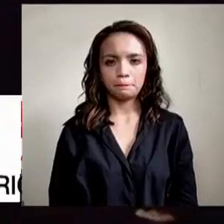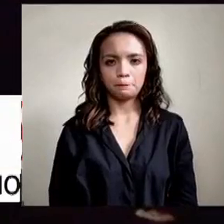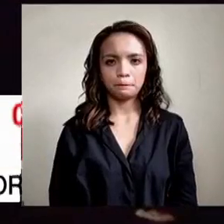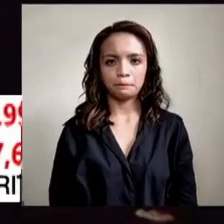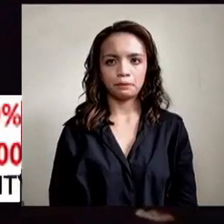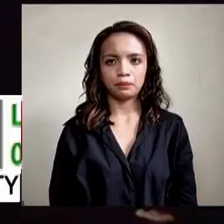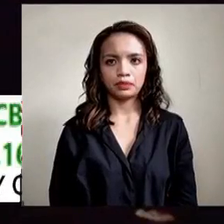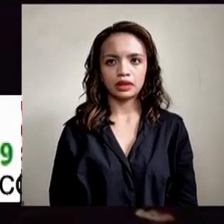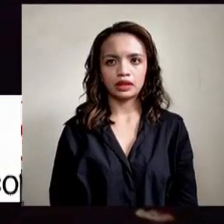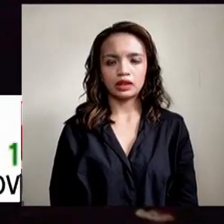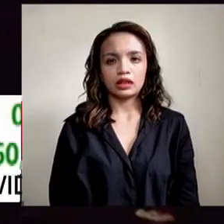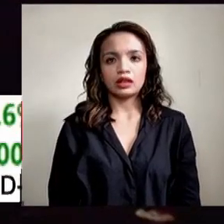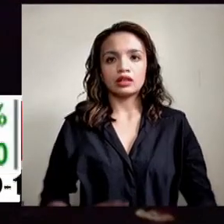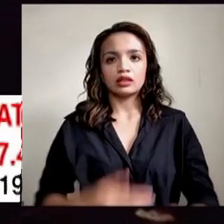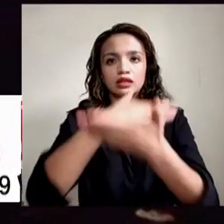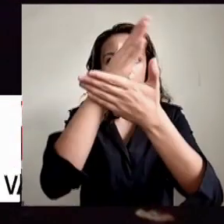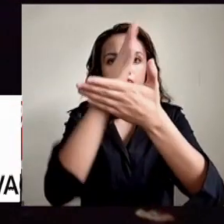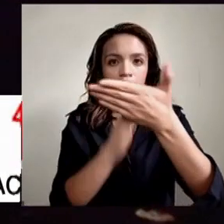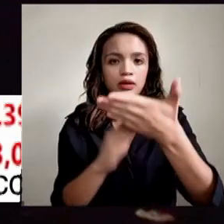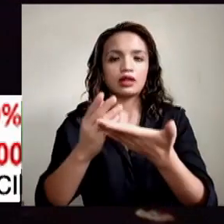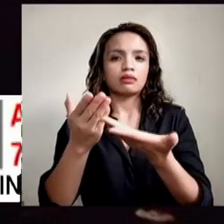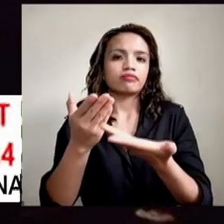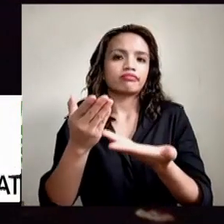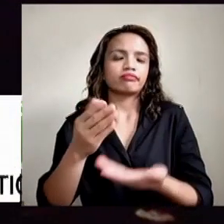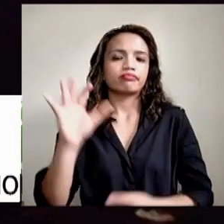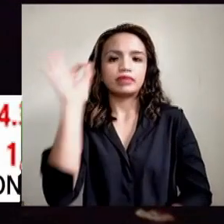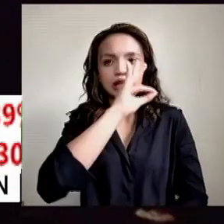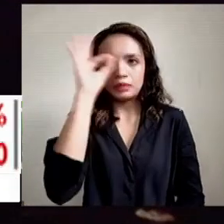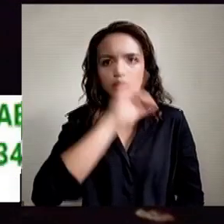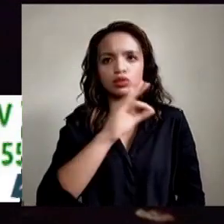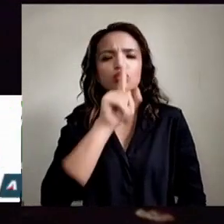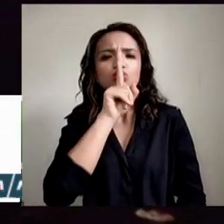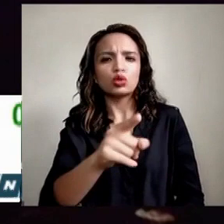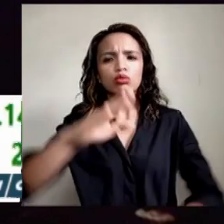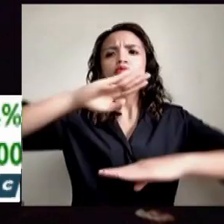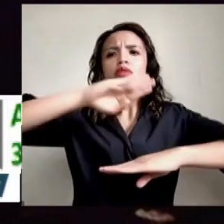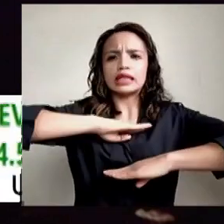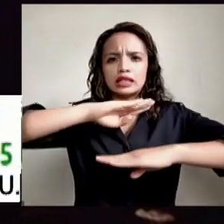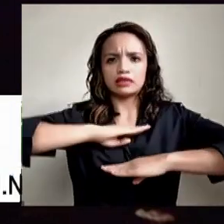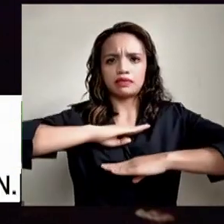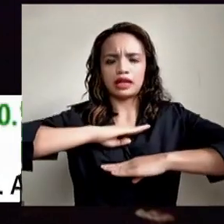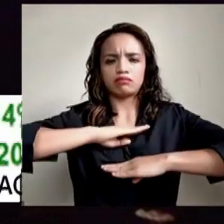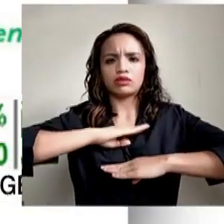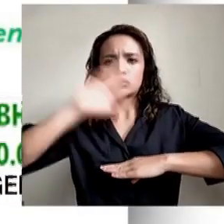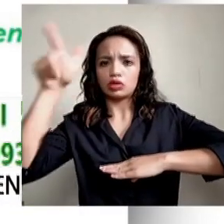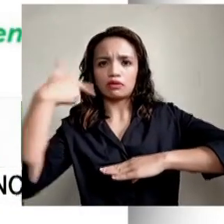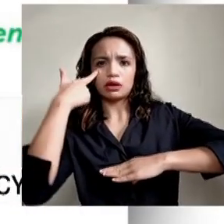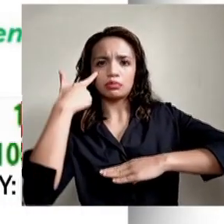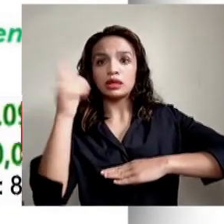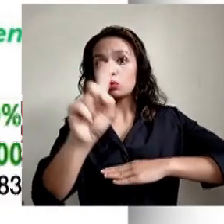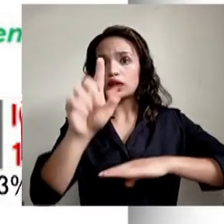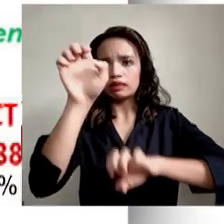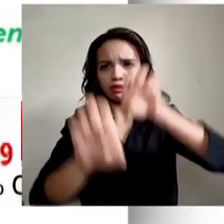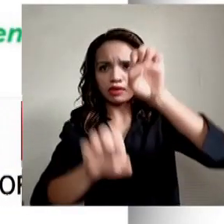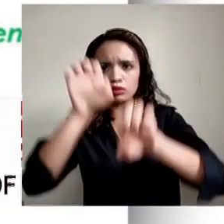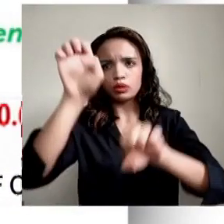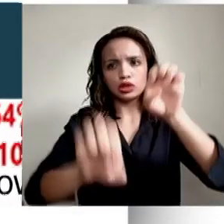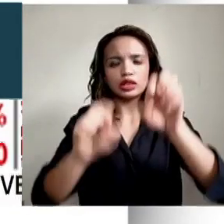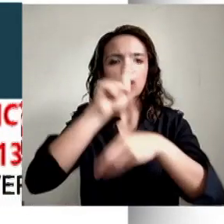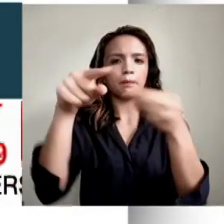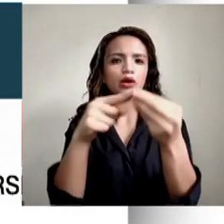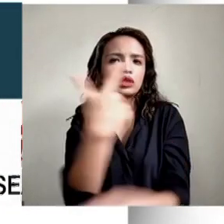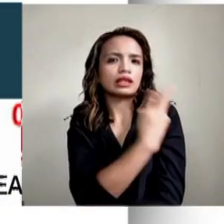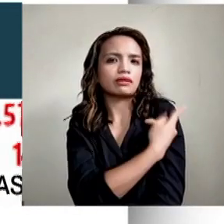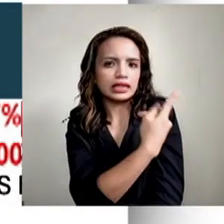Only half of Filipinos confident about government's evaluation of COVID-19 vaccines. In a survey conducted by the social weather